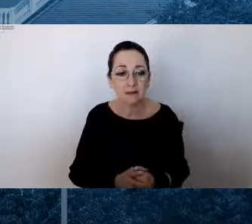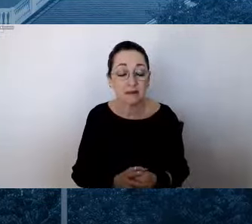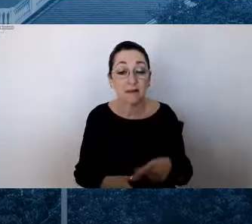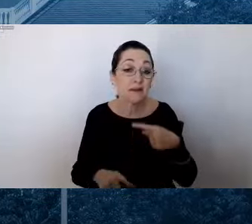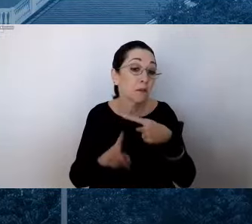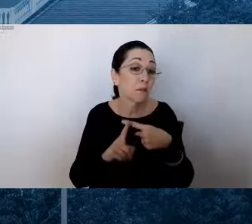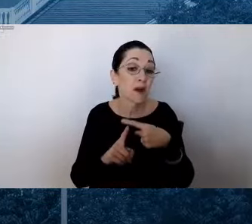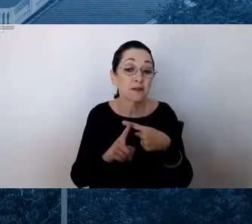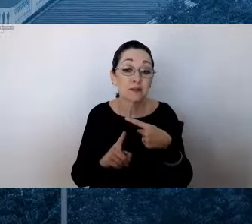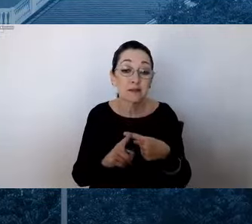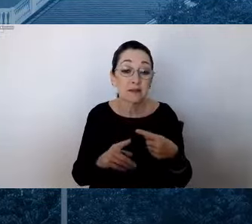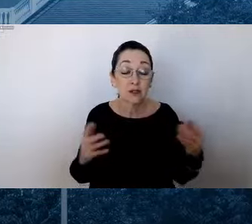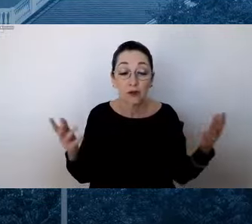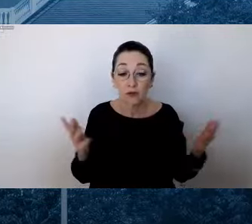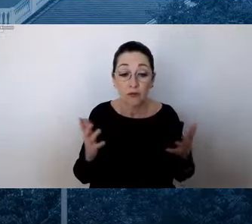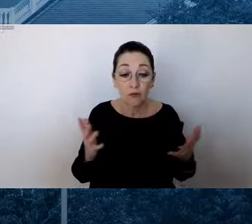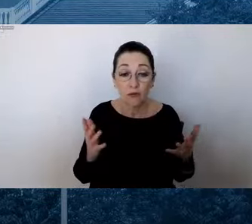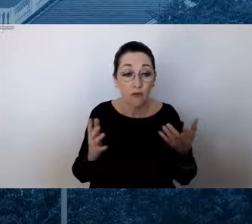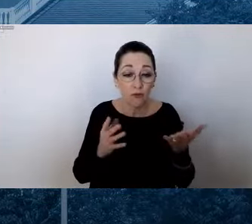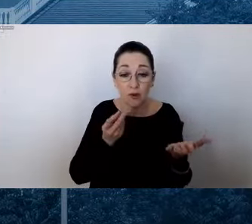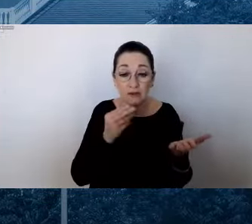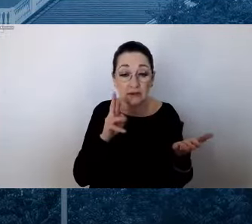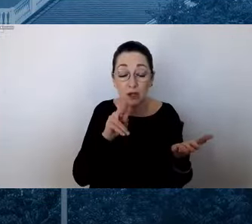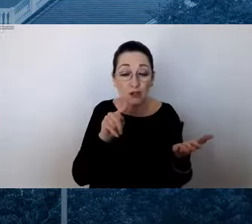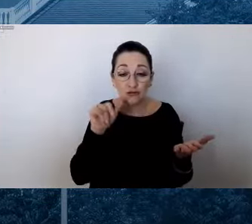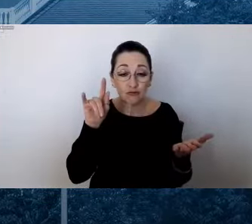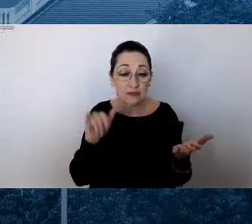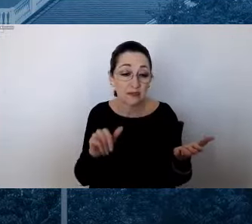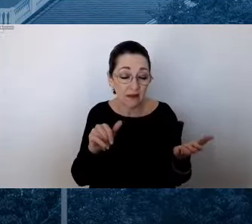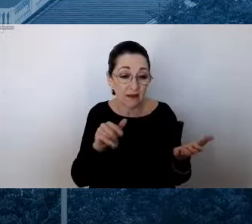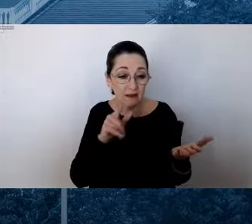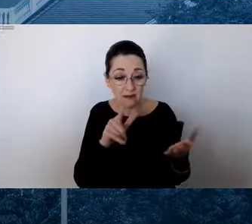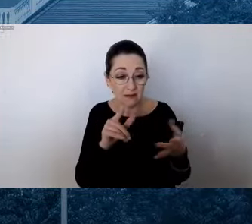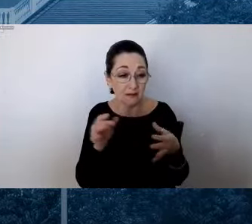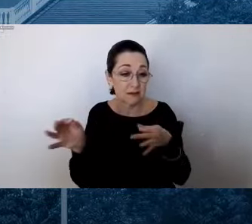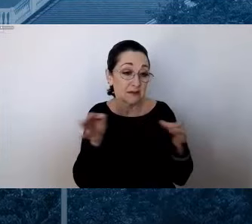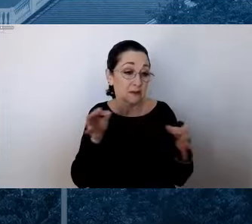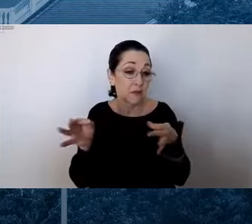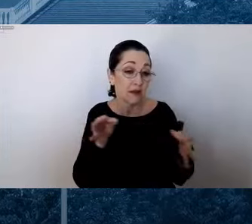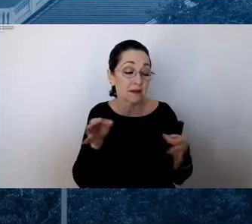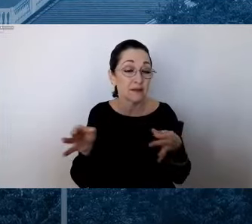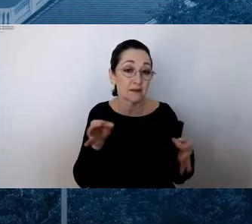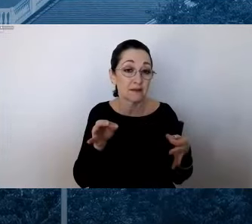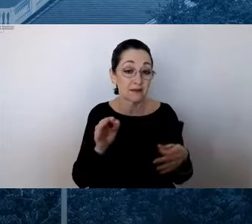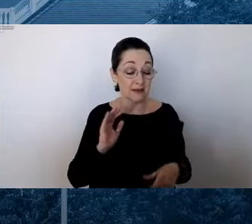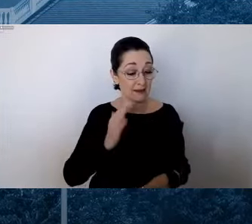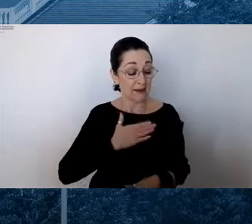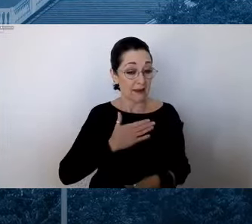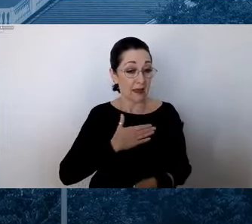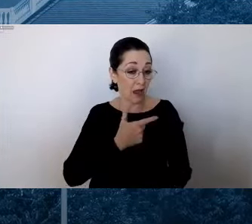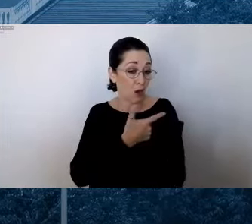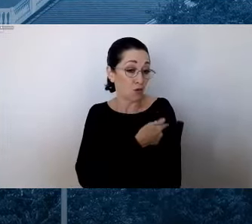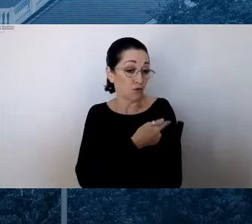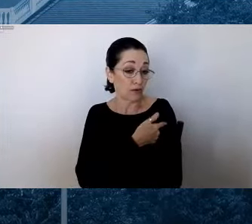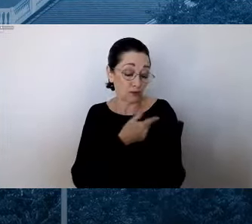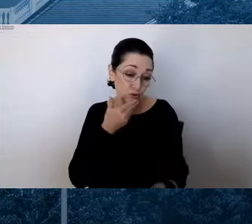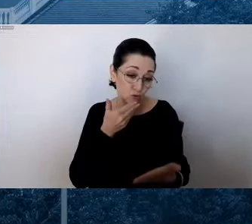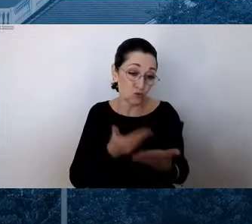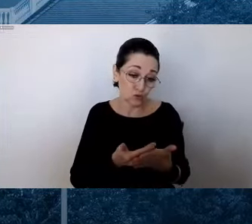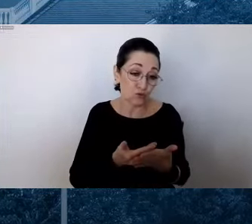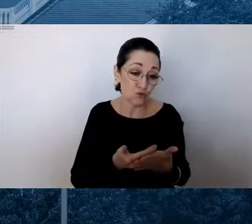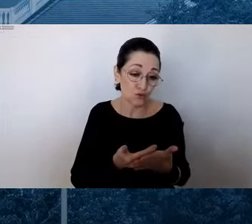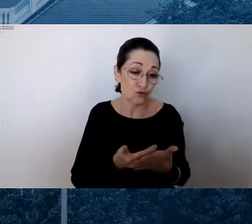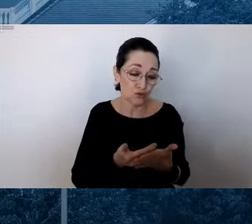positive things Dr. Rattay said, and I think a lot of it is because our vaccination rates are high, is that